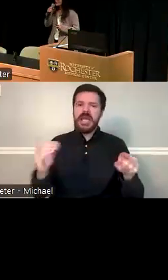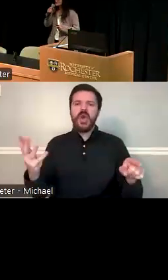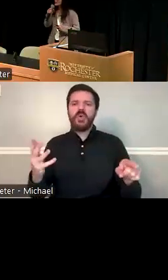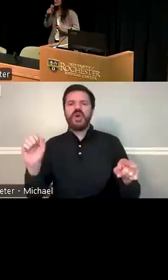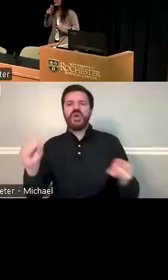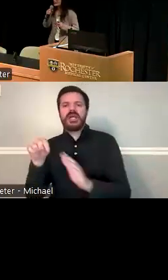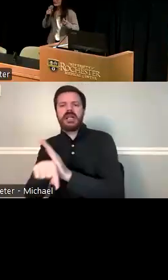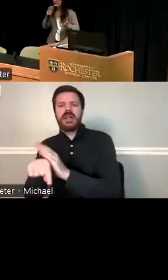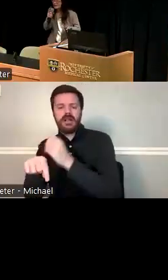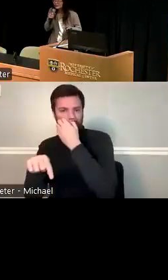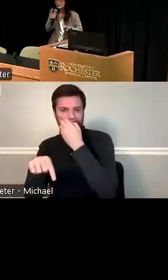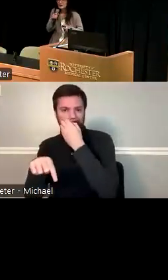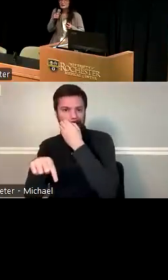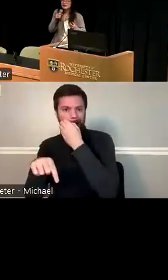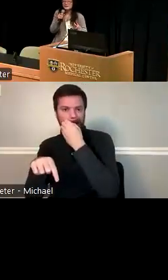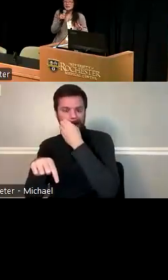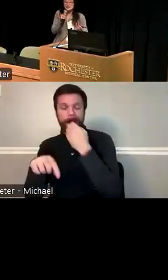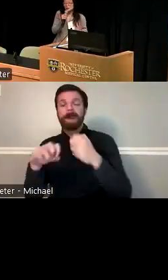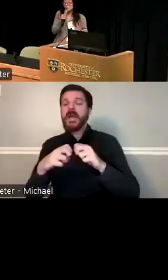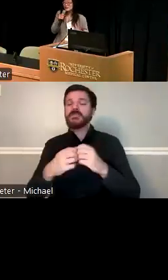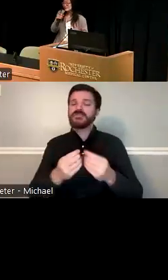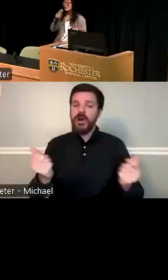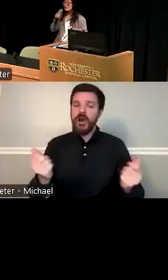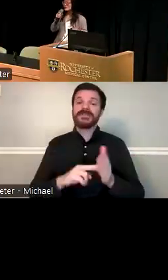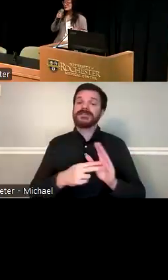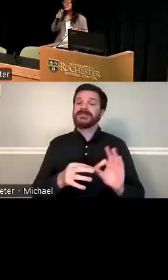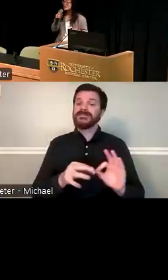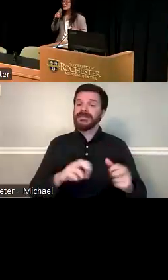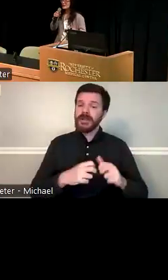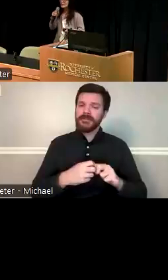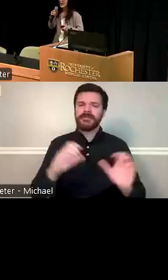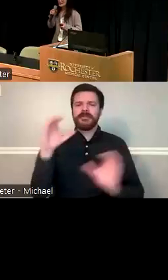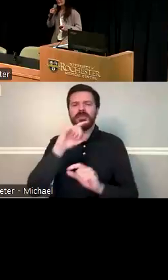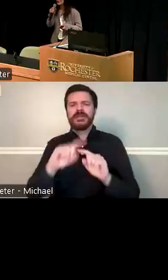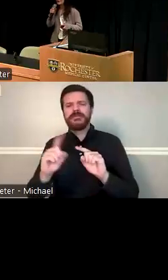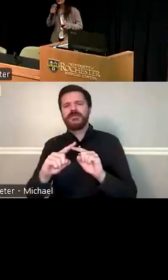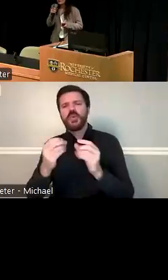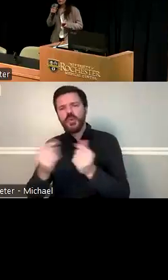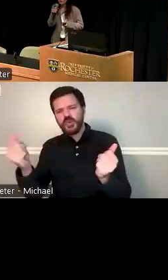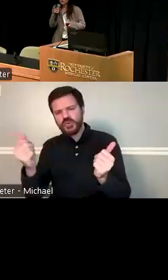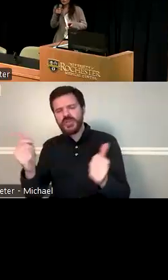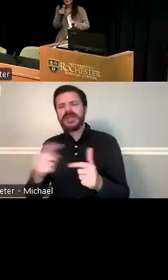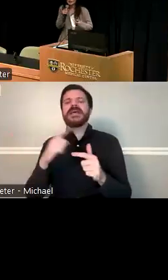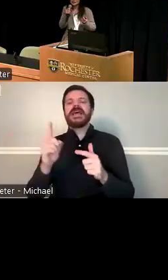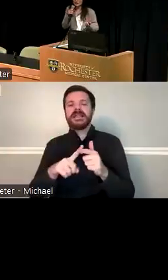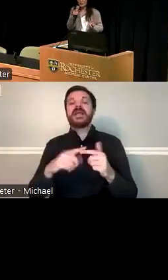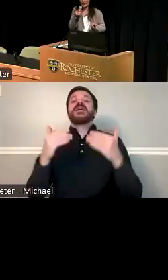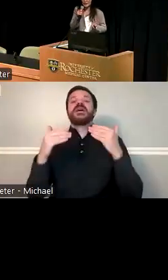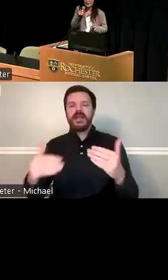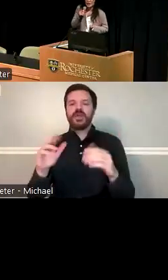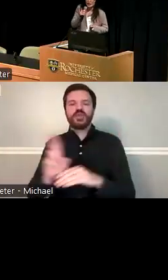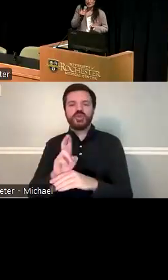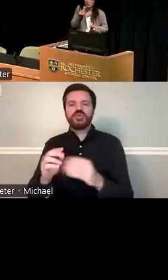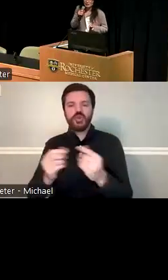problem solving, defining the problem, exploring different solutions, and then acting upon a solution, and then looking